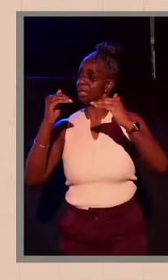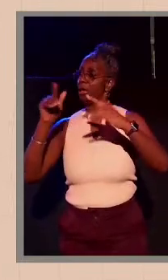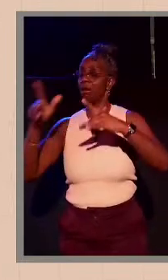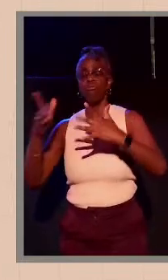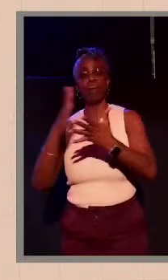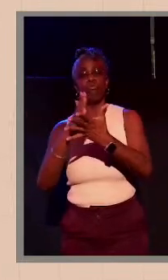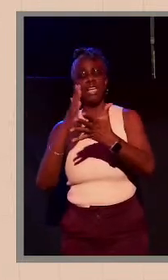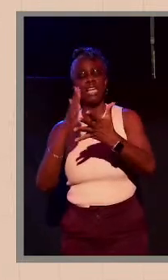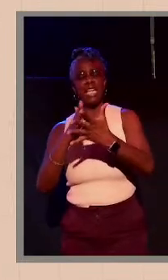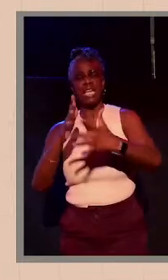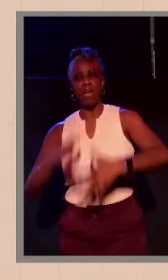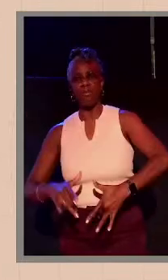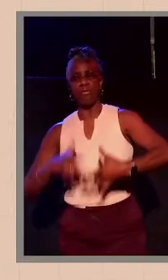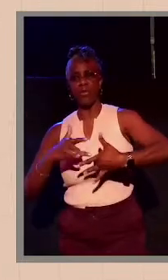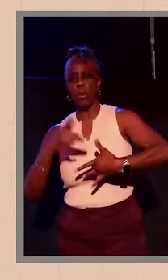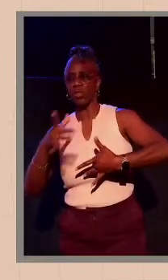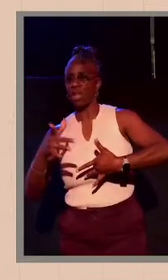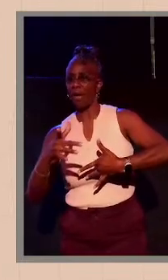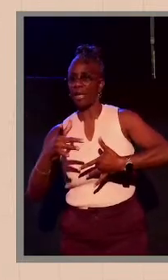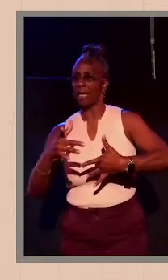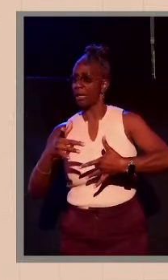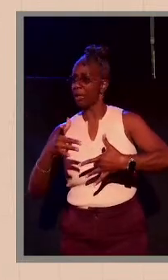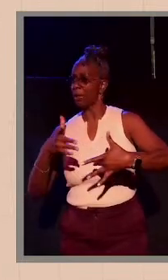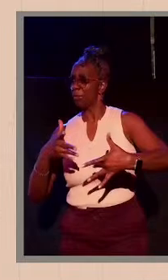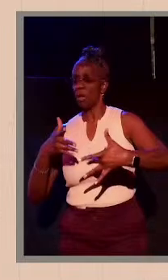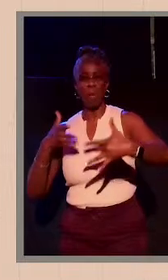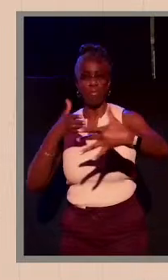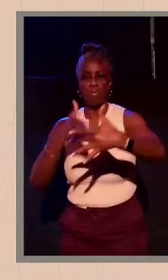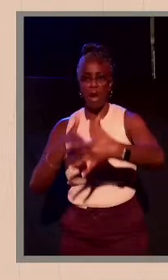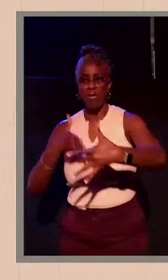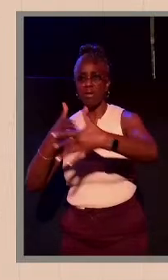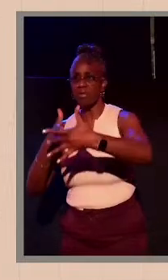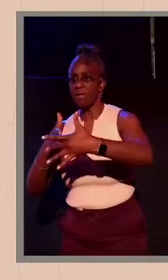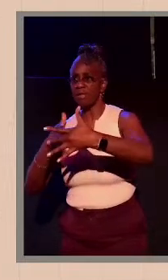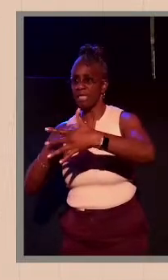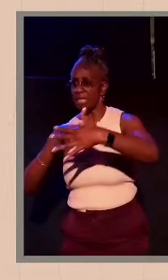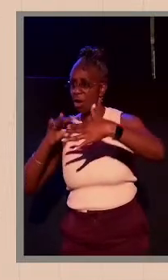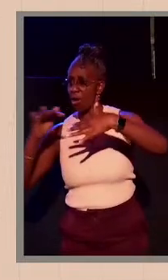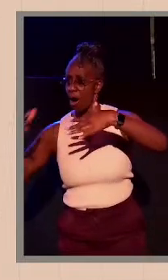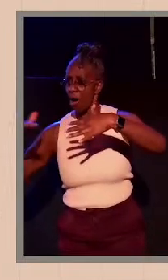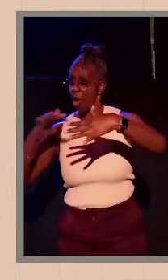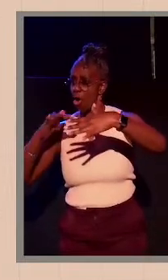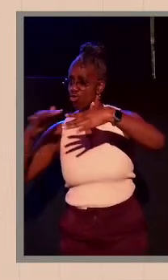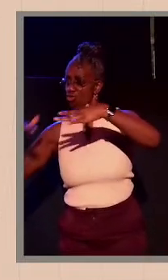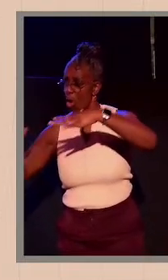to be some threshold gets sent across. Does that threshold